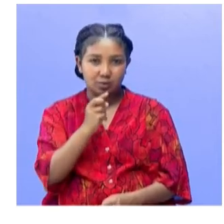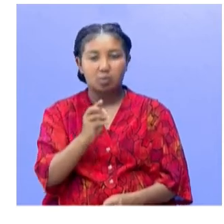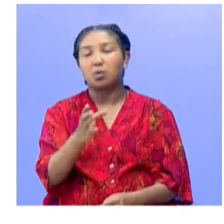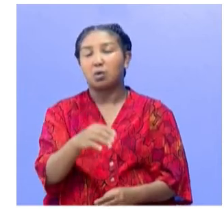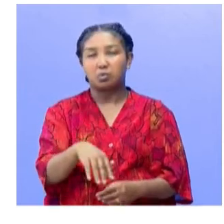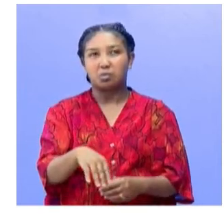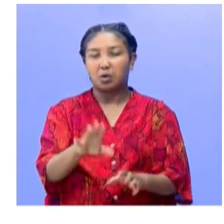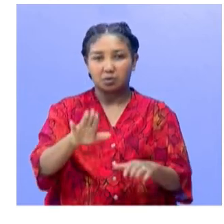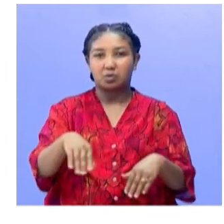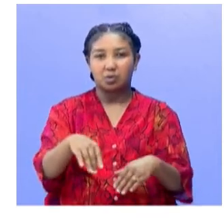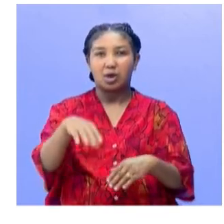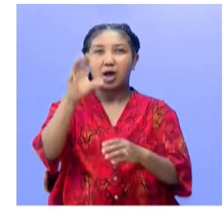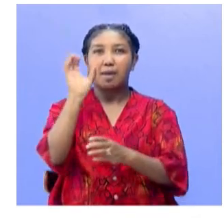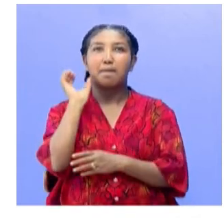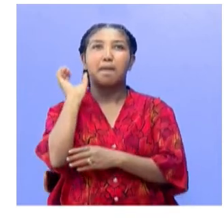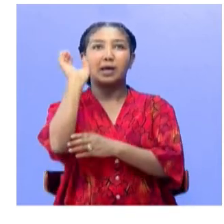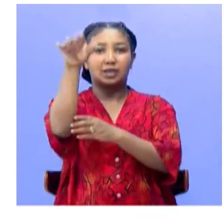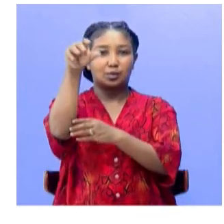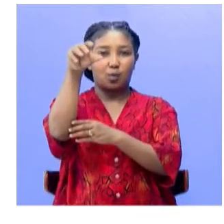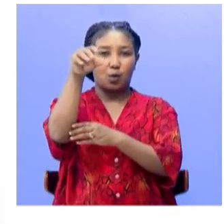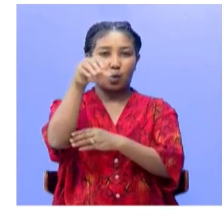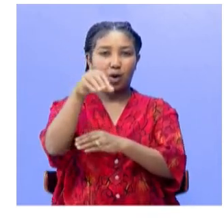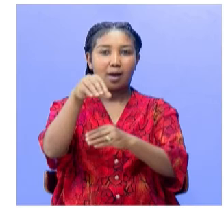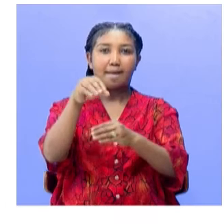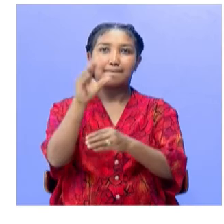Basketball instead of breakfast, basketball.